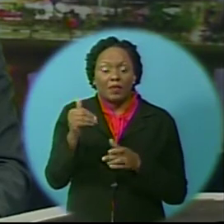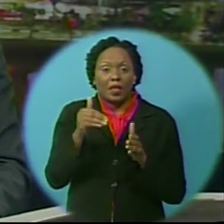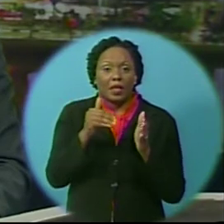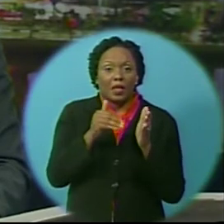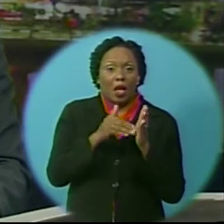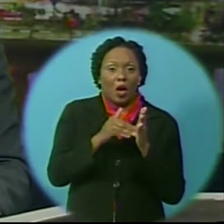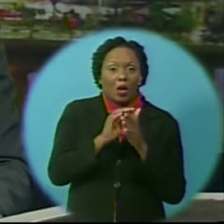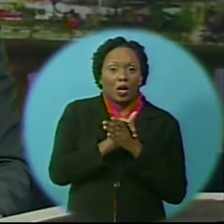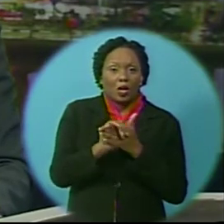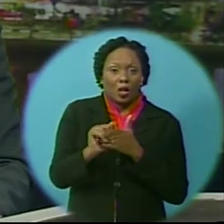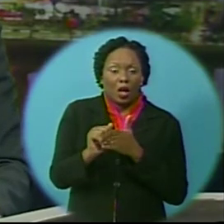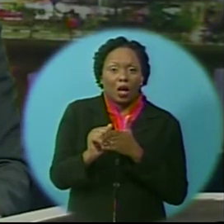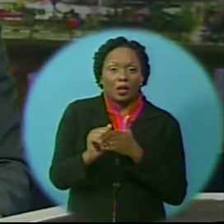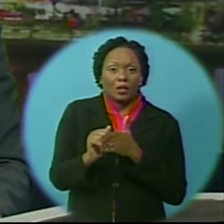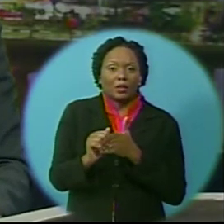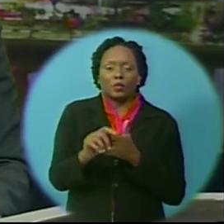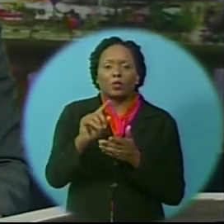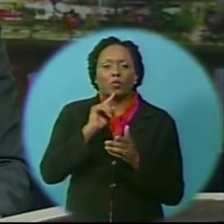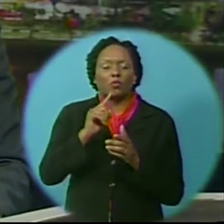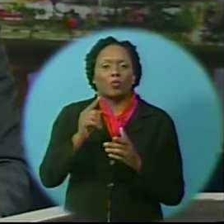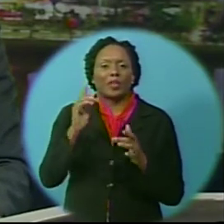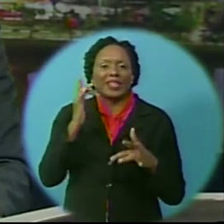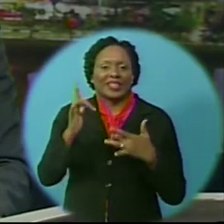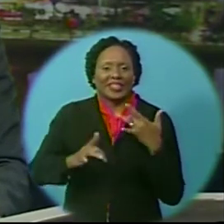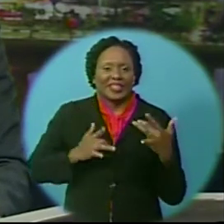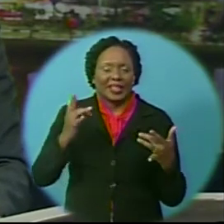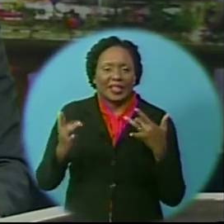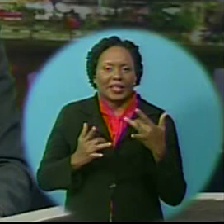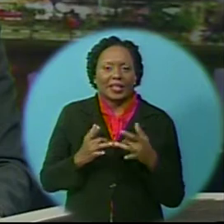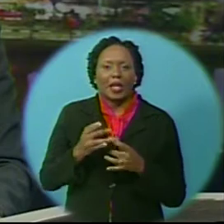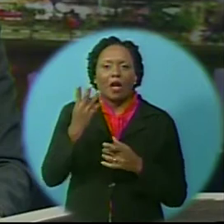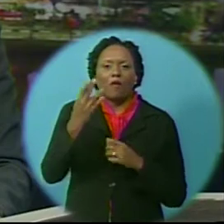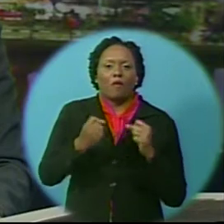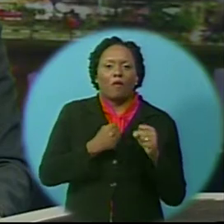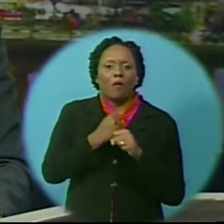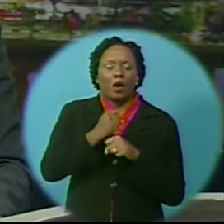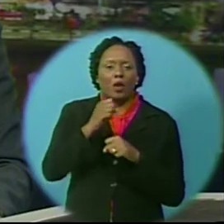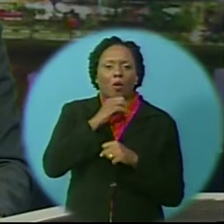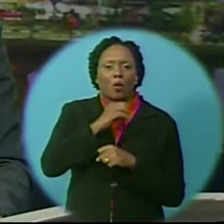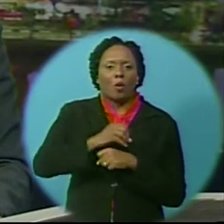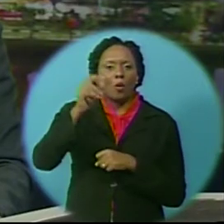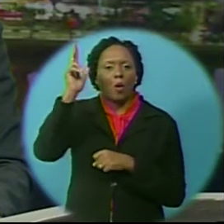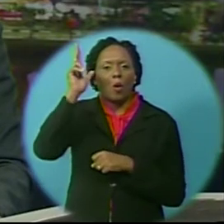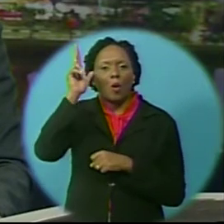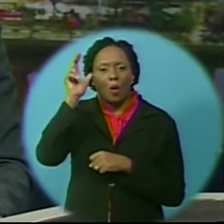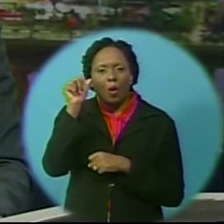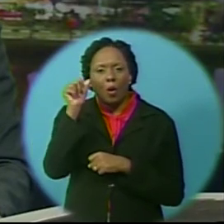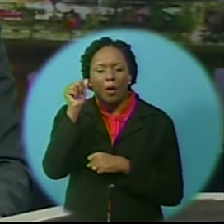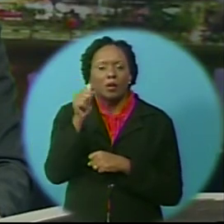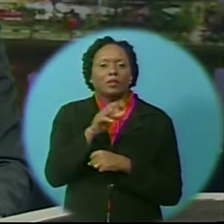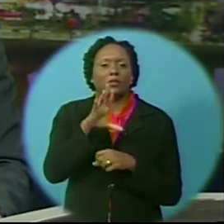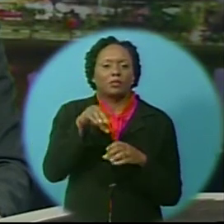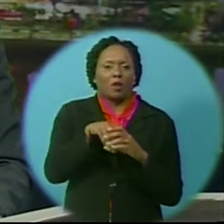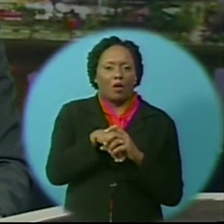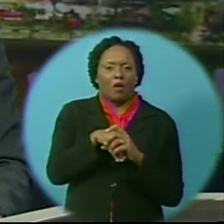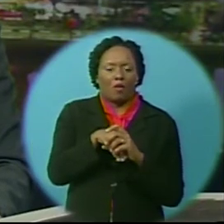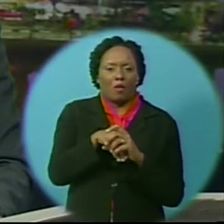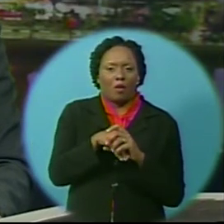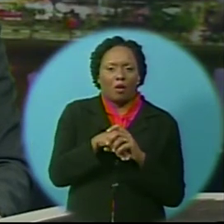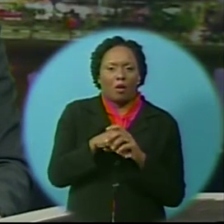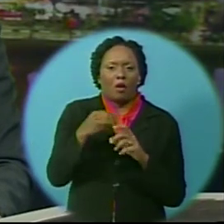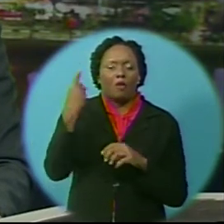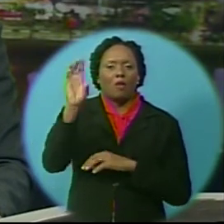the Christmas season race day. The 4-year-old bay colt, ridden by Antonio Whitehall, completed the season's